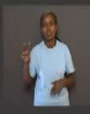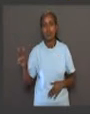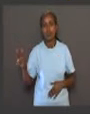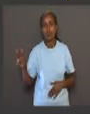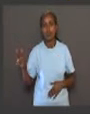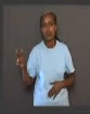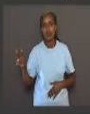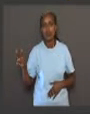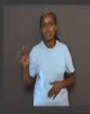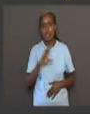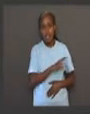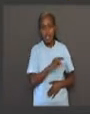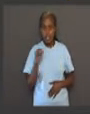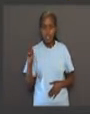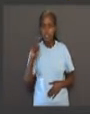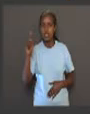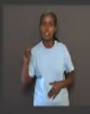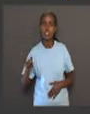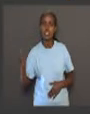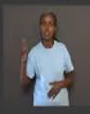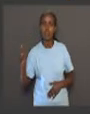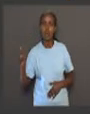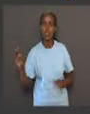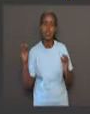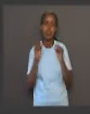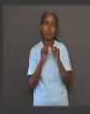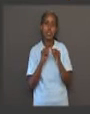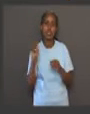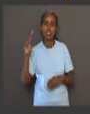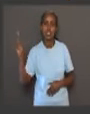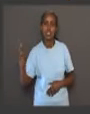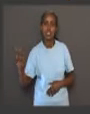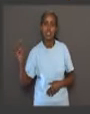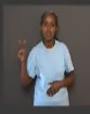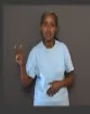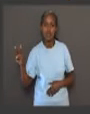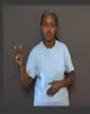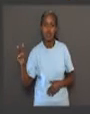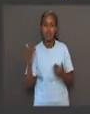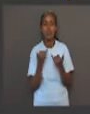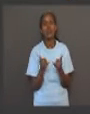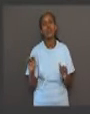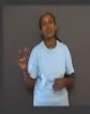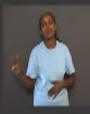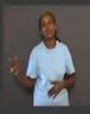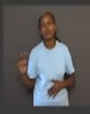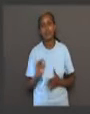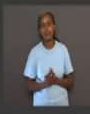2, and z1 plus z2 over